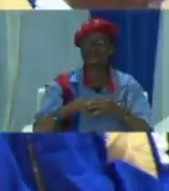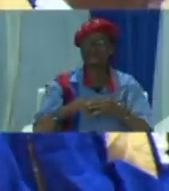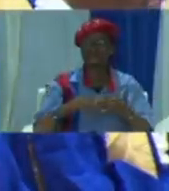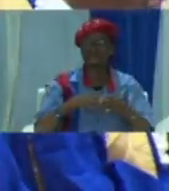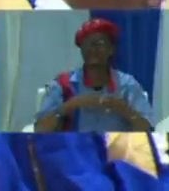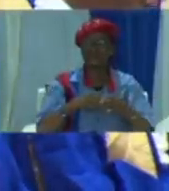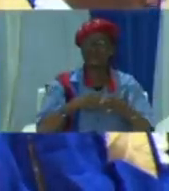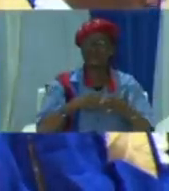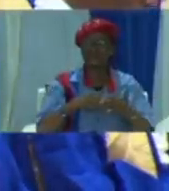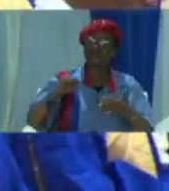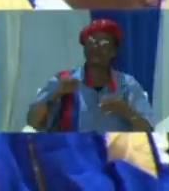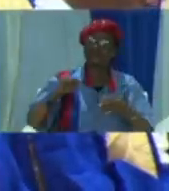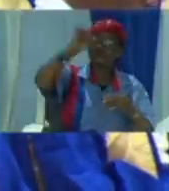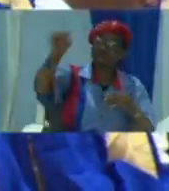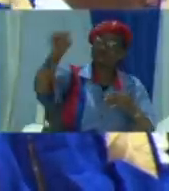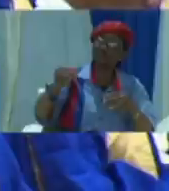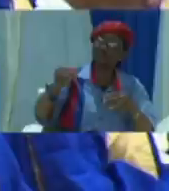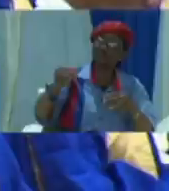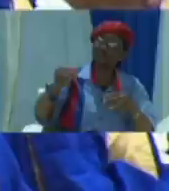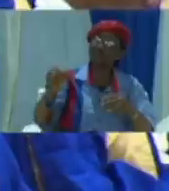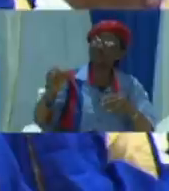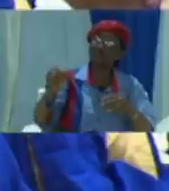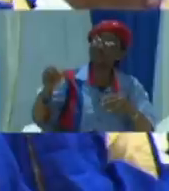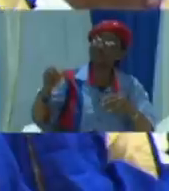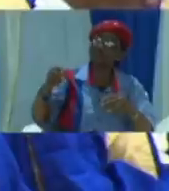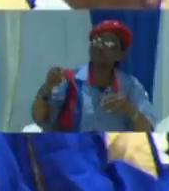Joshua took over.